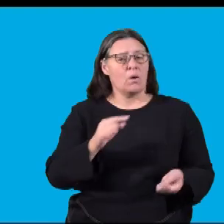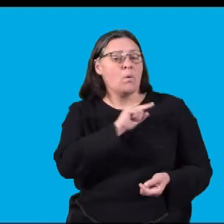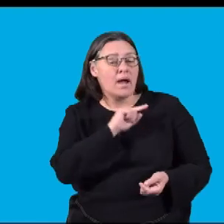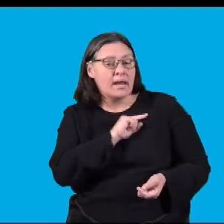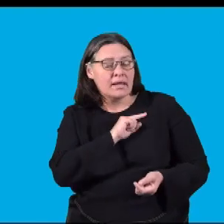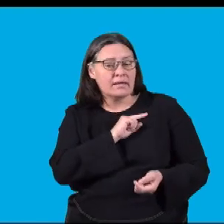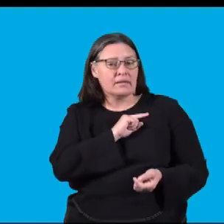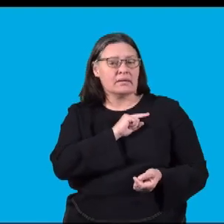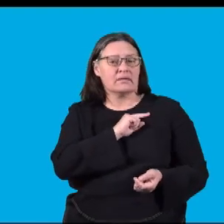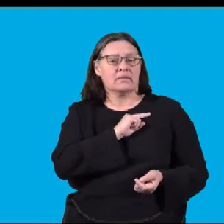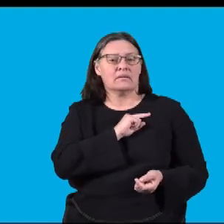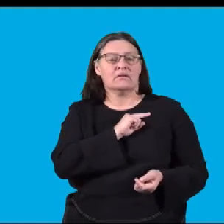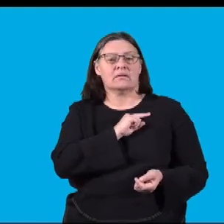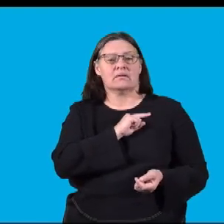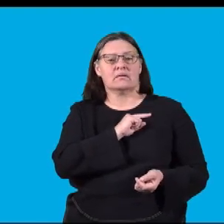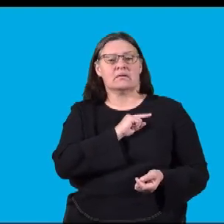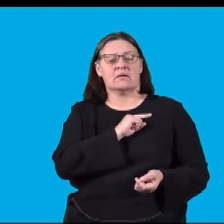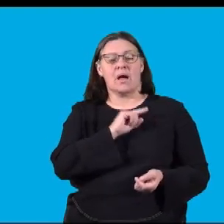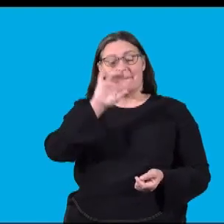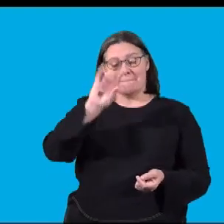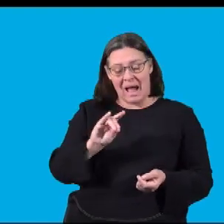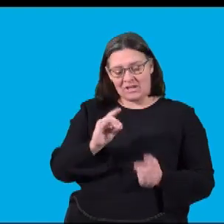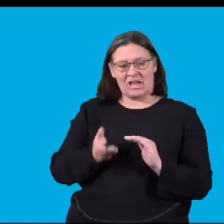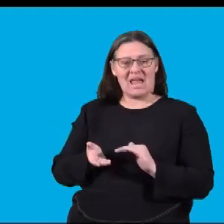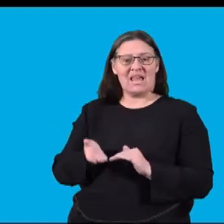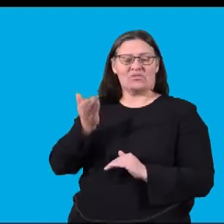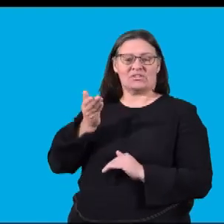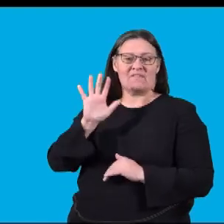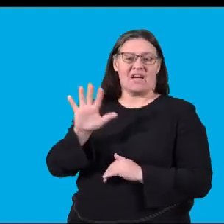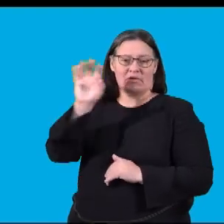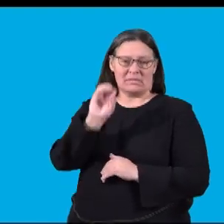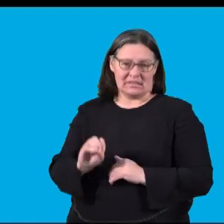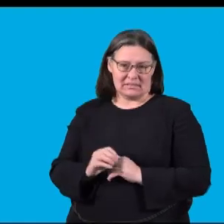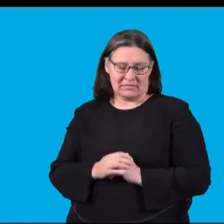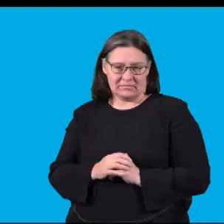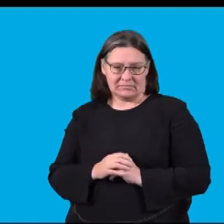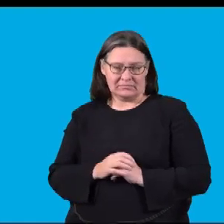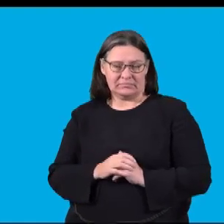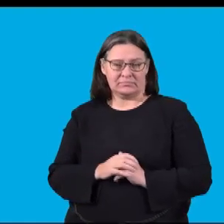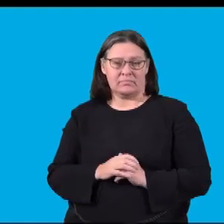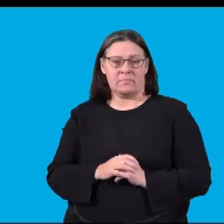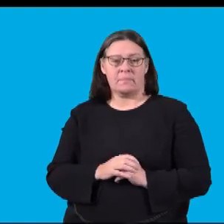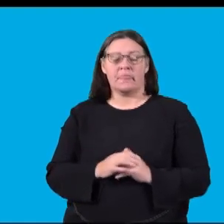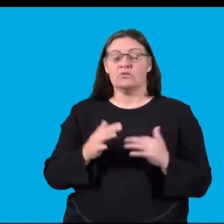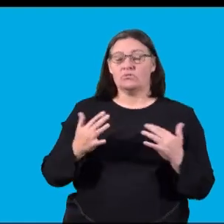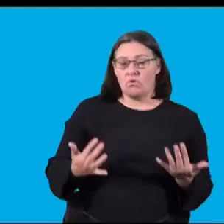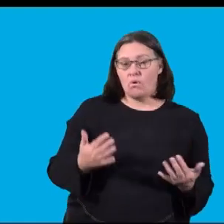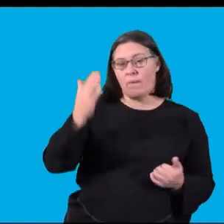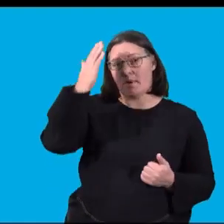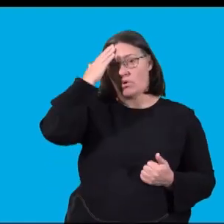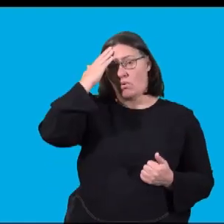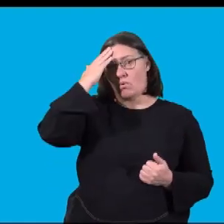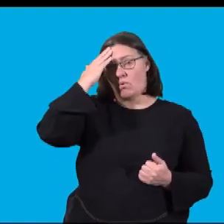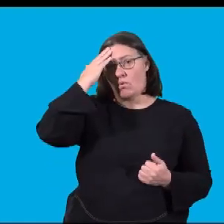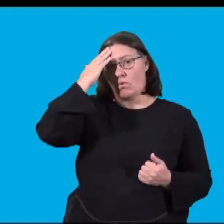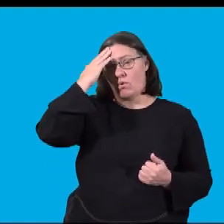not. Why? Because March has increased by 5%. All right. So what I